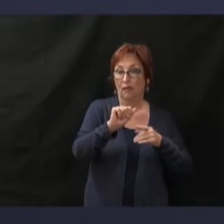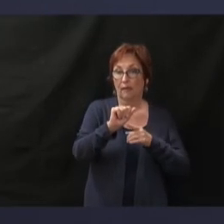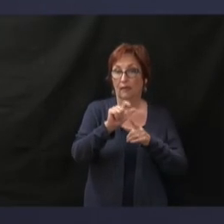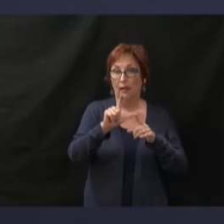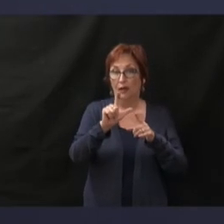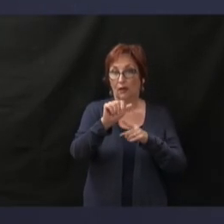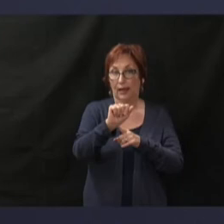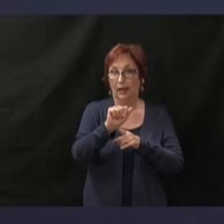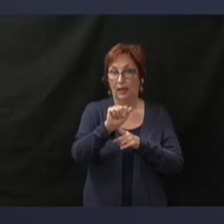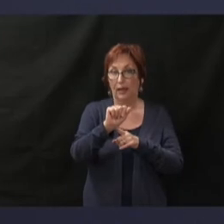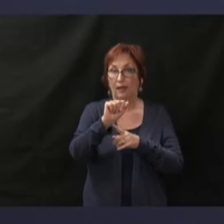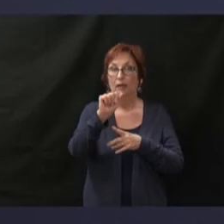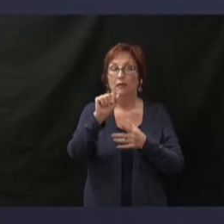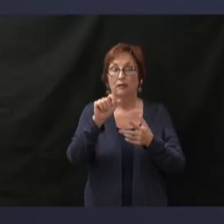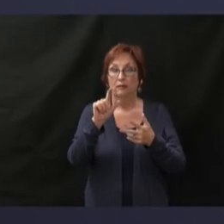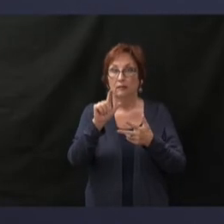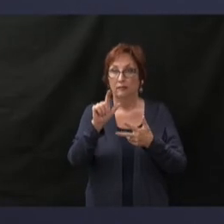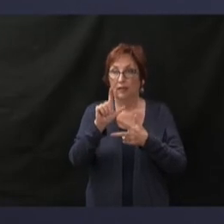an O,